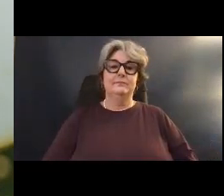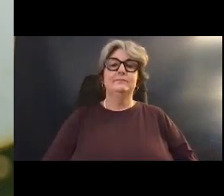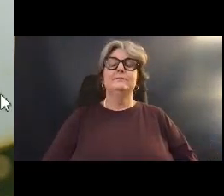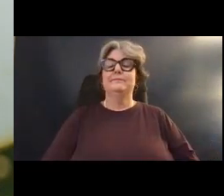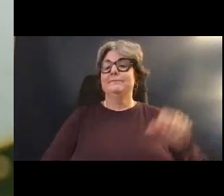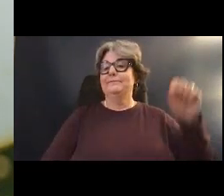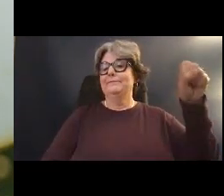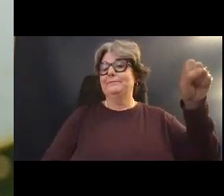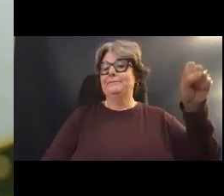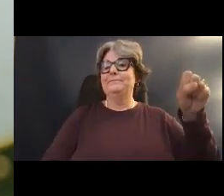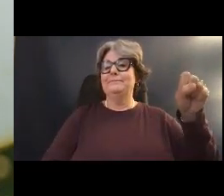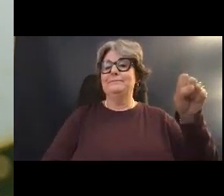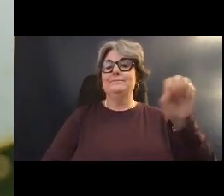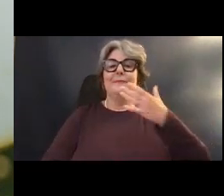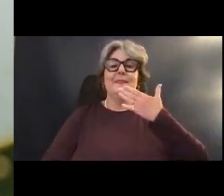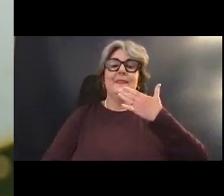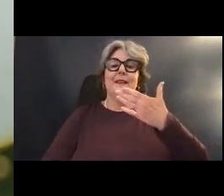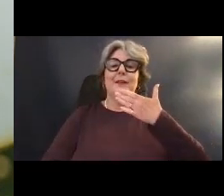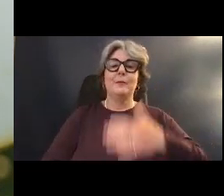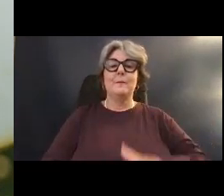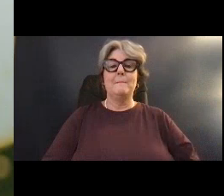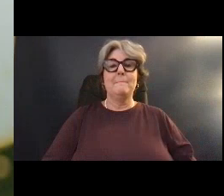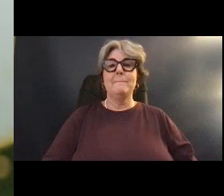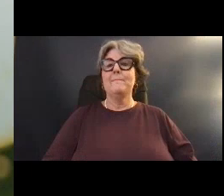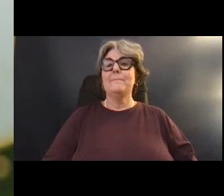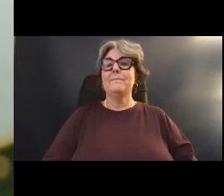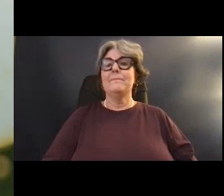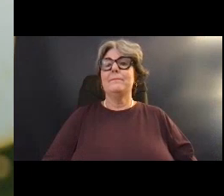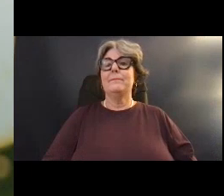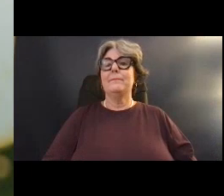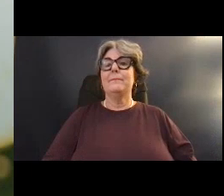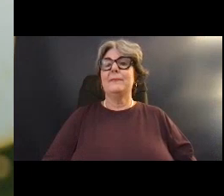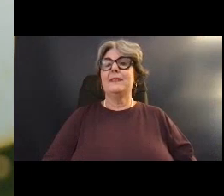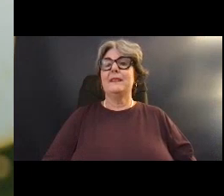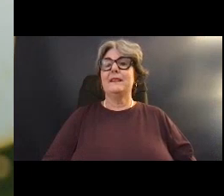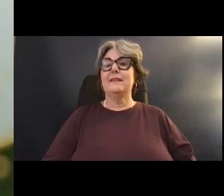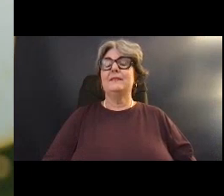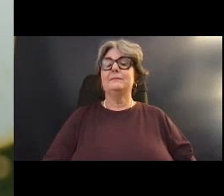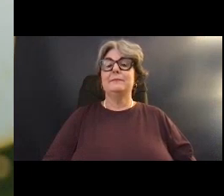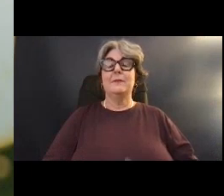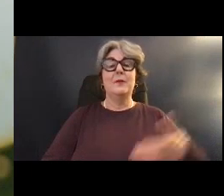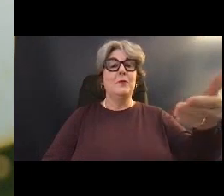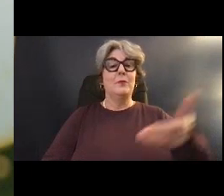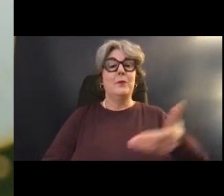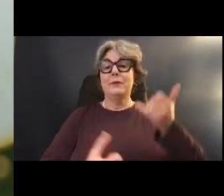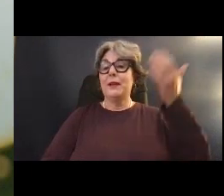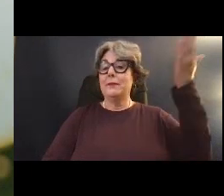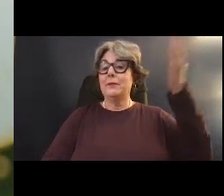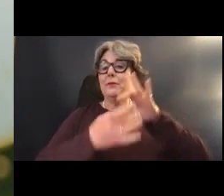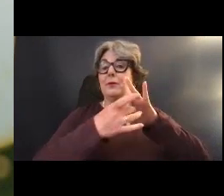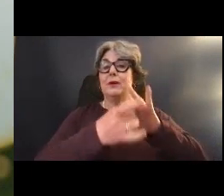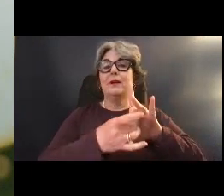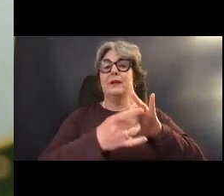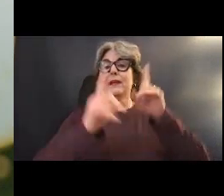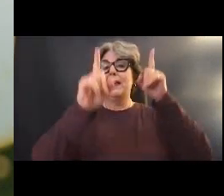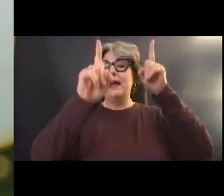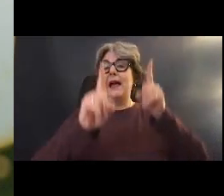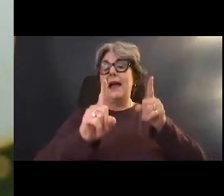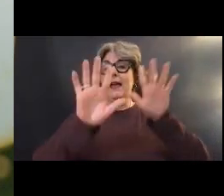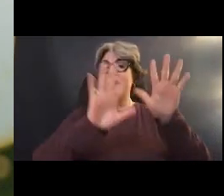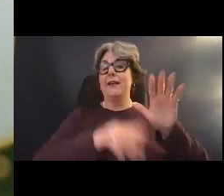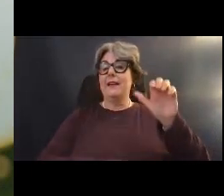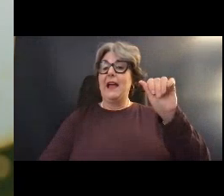Yes. Great. Thank you. So hello, and again, welcome to this presentation on Aim for Climate. Excited to